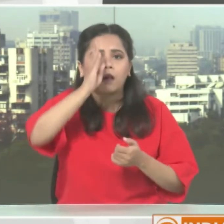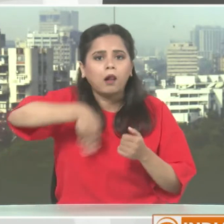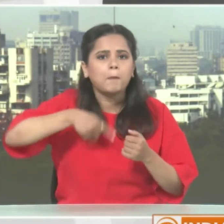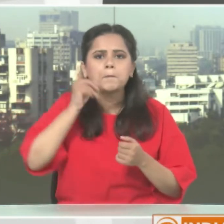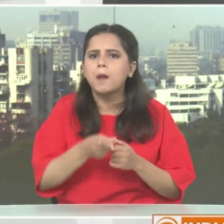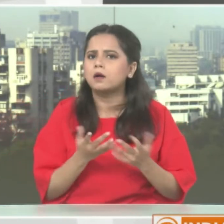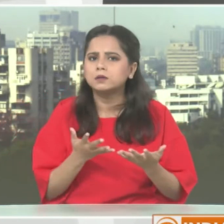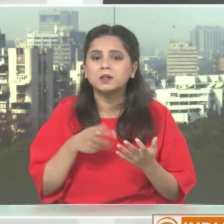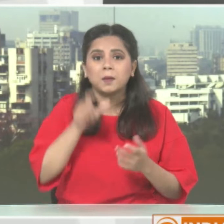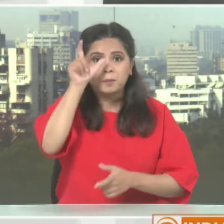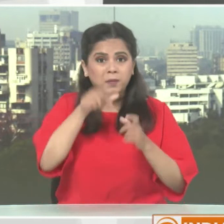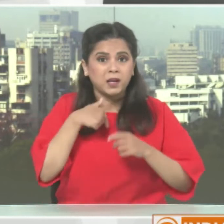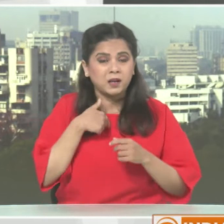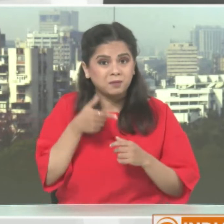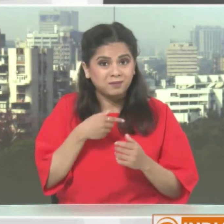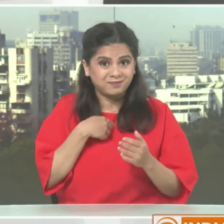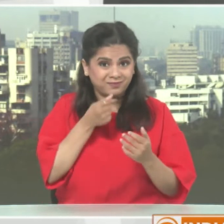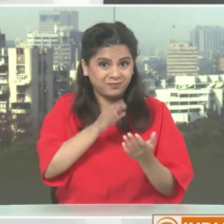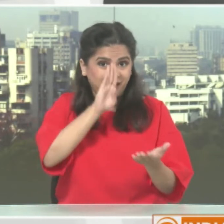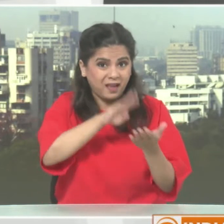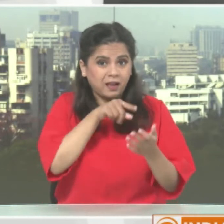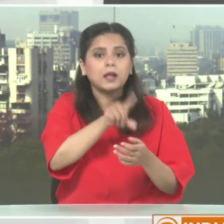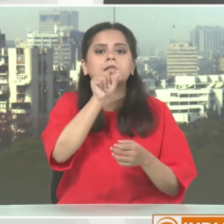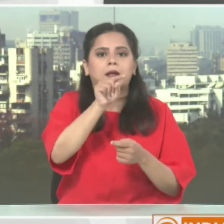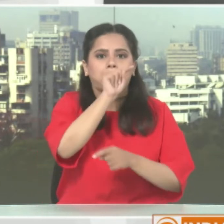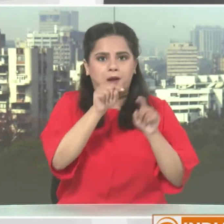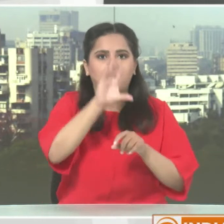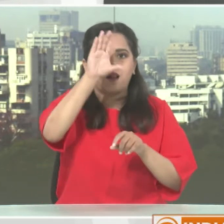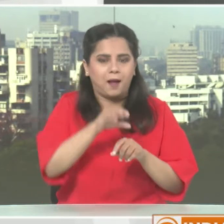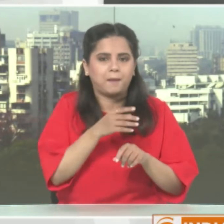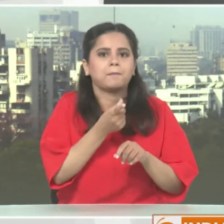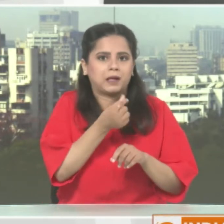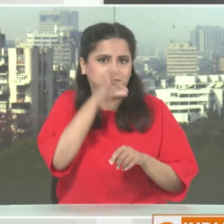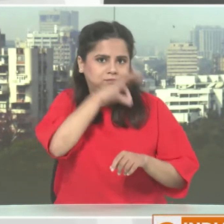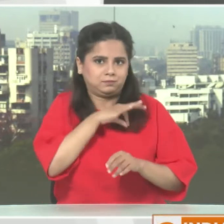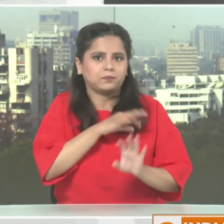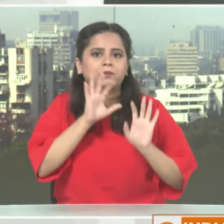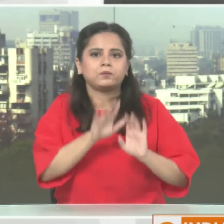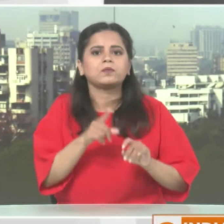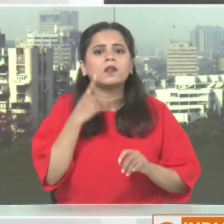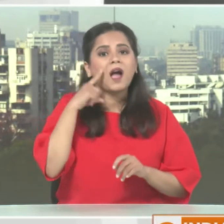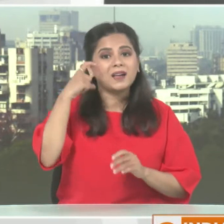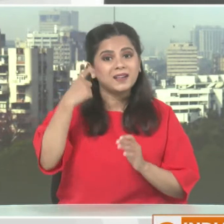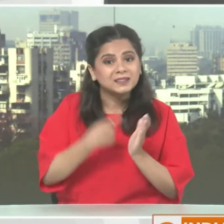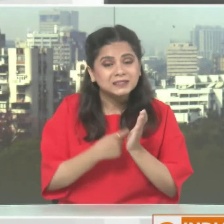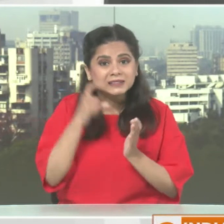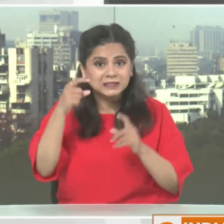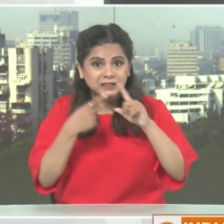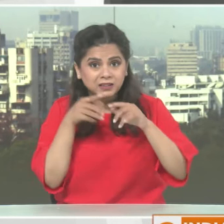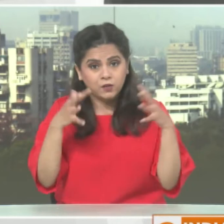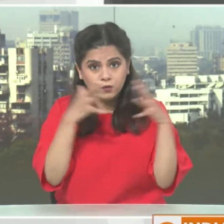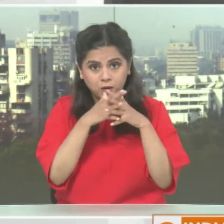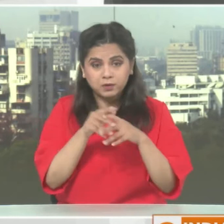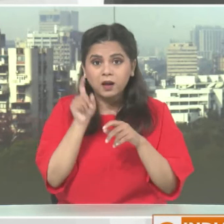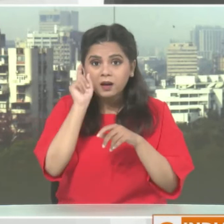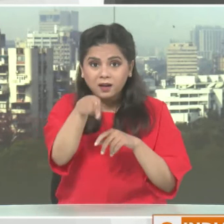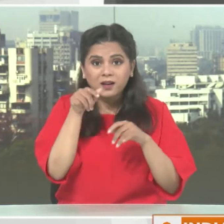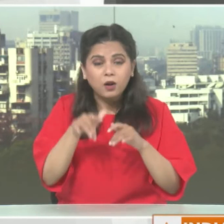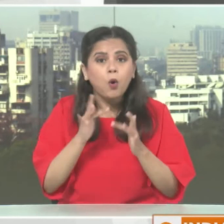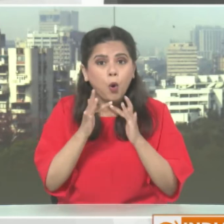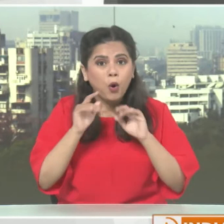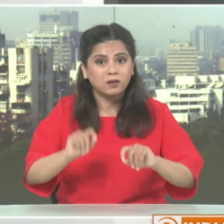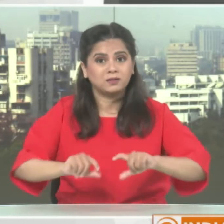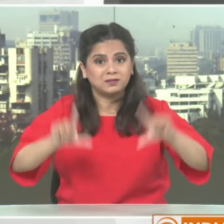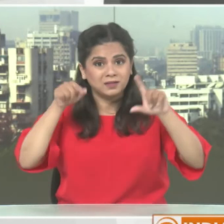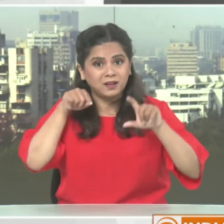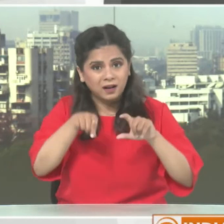The cardholders will receive up to 10% value back on the bookings made at the IRCTC website, and there is online